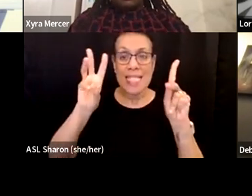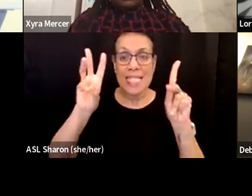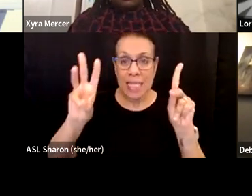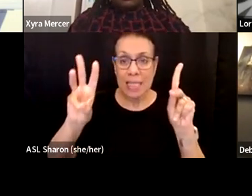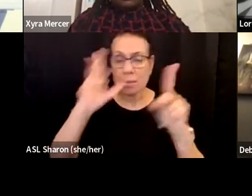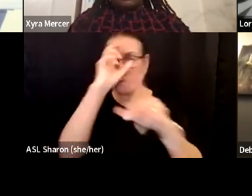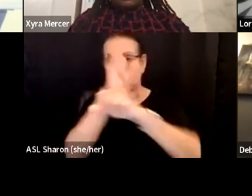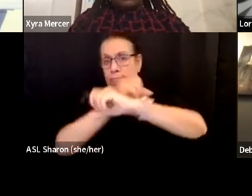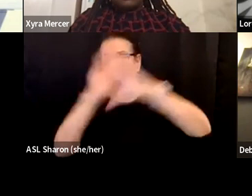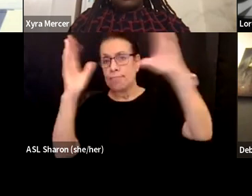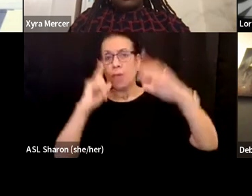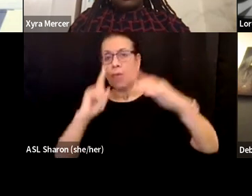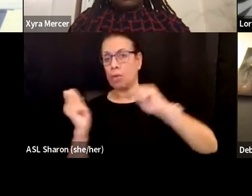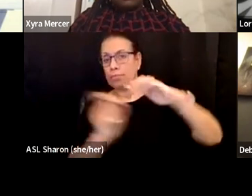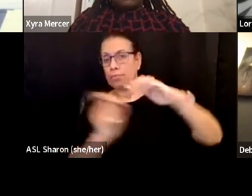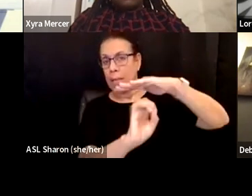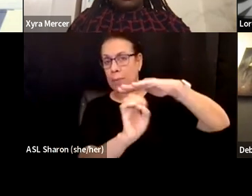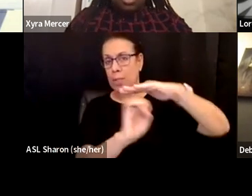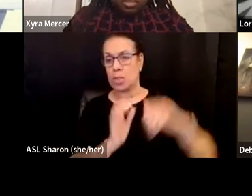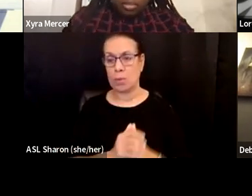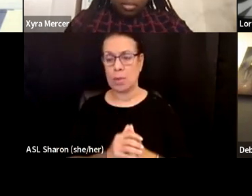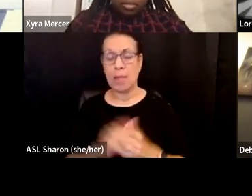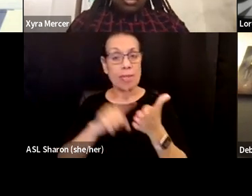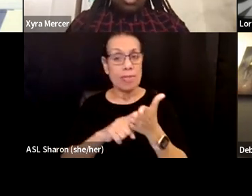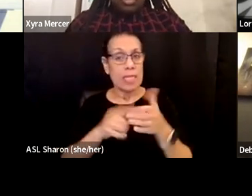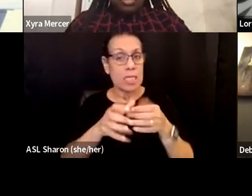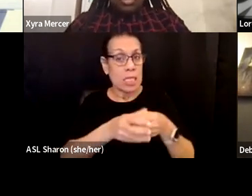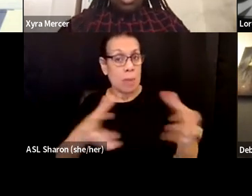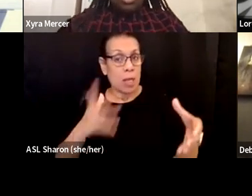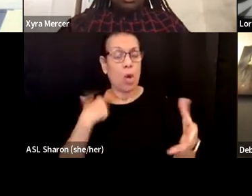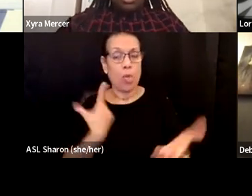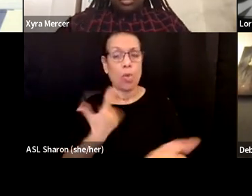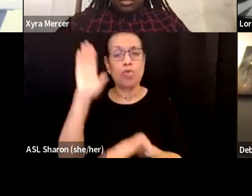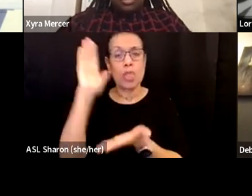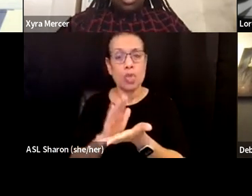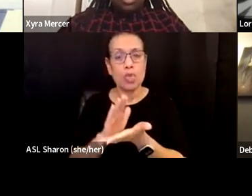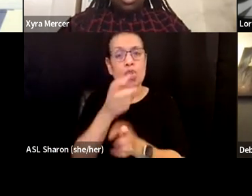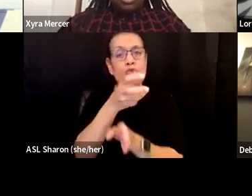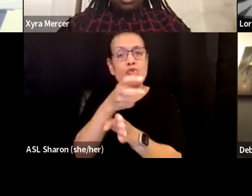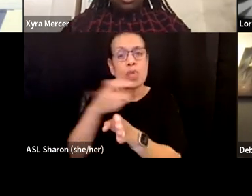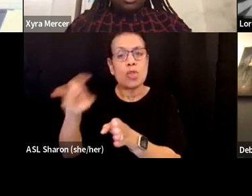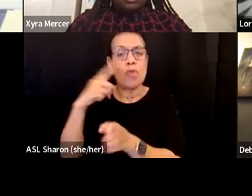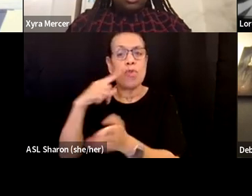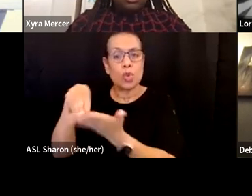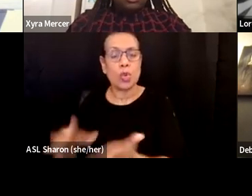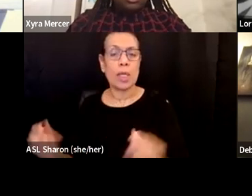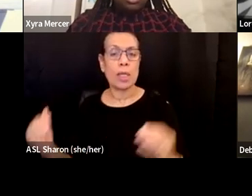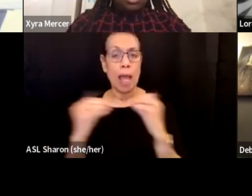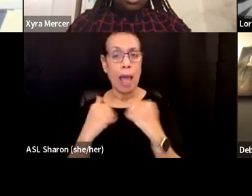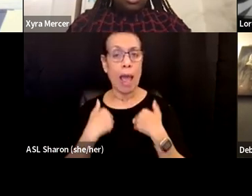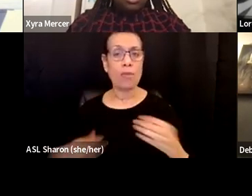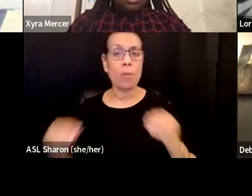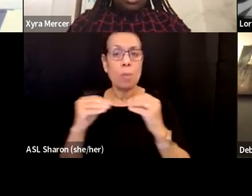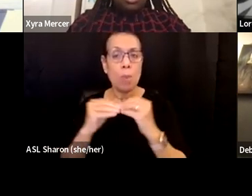for elementary schools this expansion will minimize disruptive transitions for students and foster even stronger school